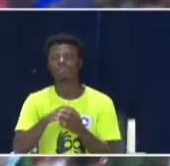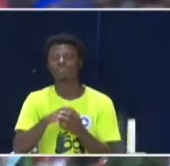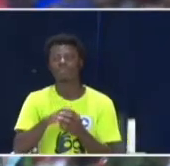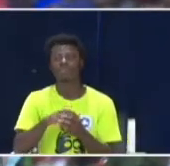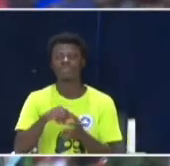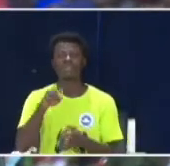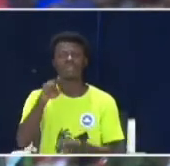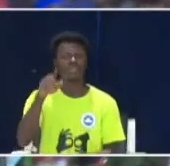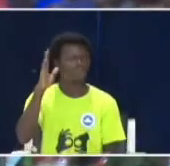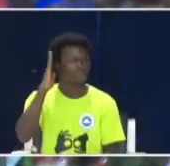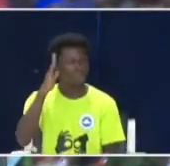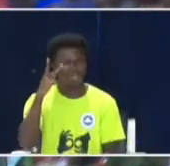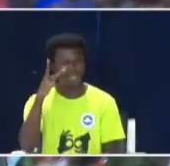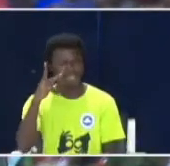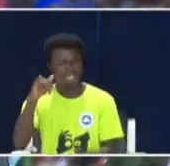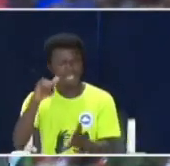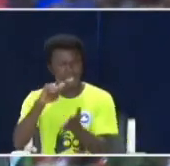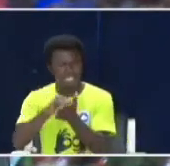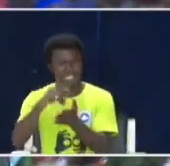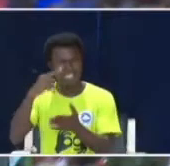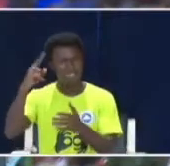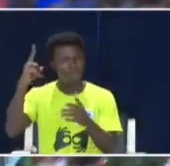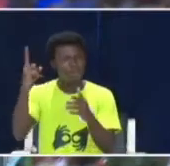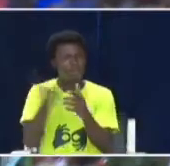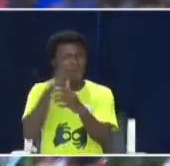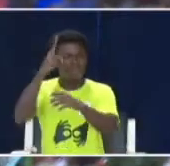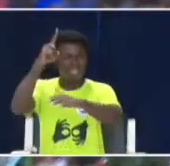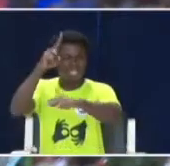you will see that the first time